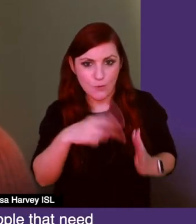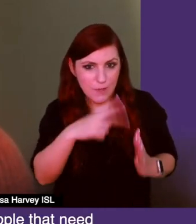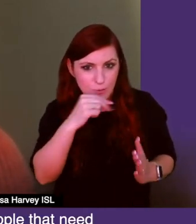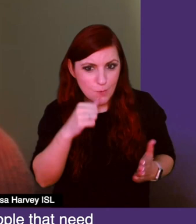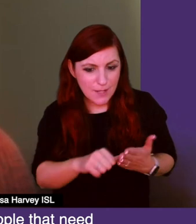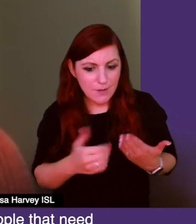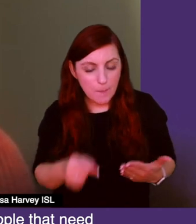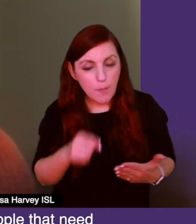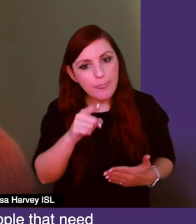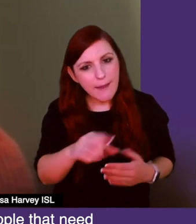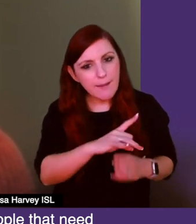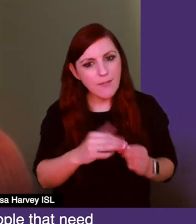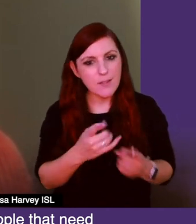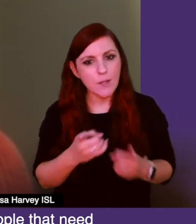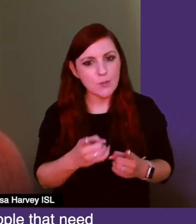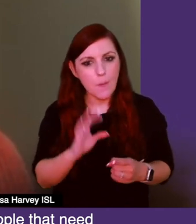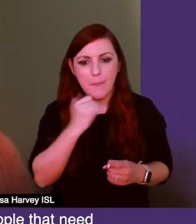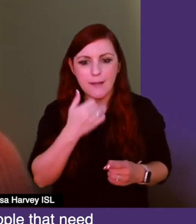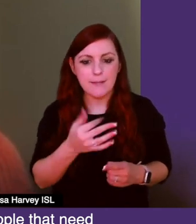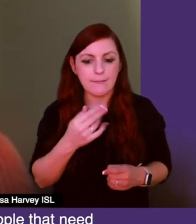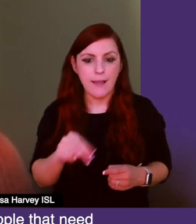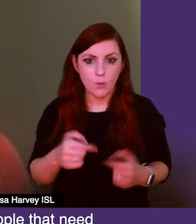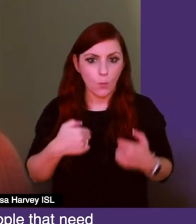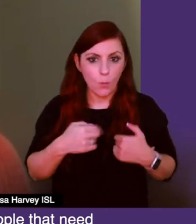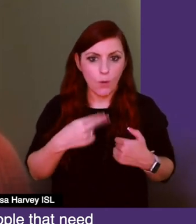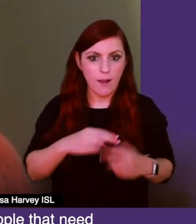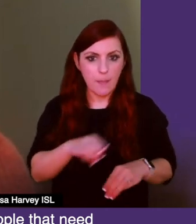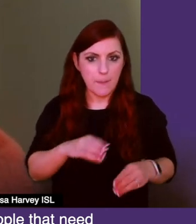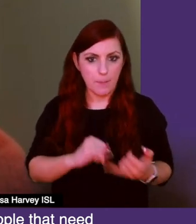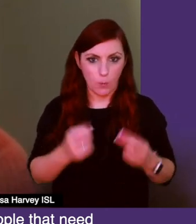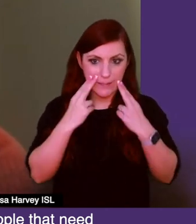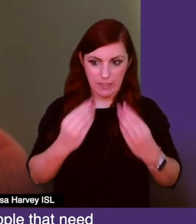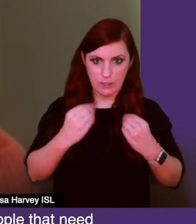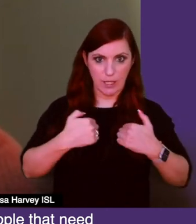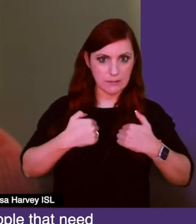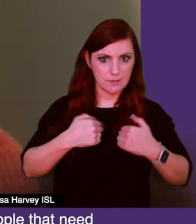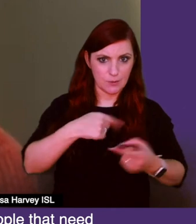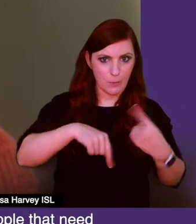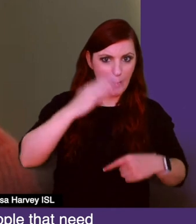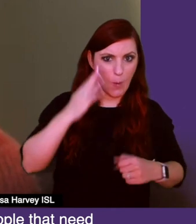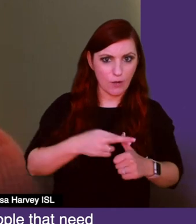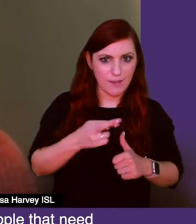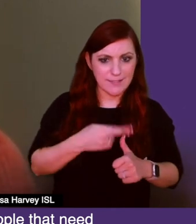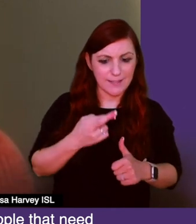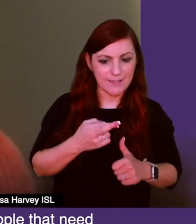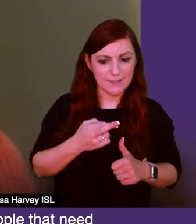Those are the things that we can do, because it's not, we are not the people that need educating necessarily.